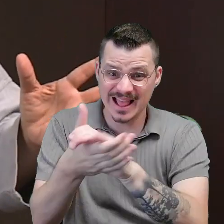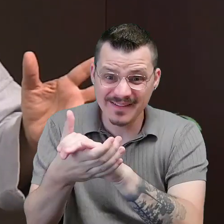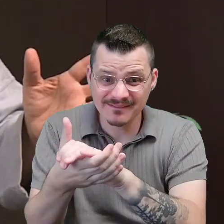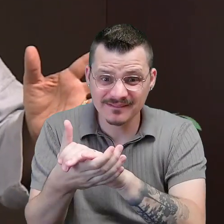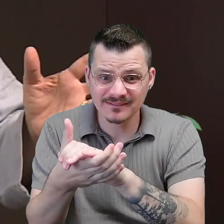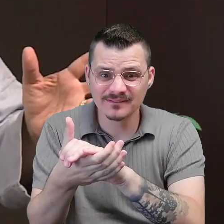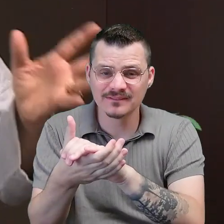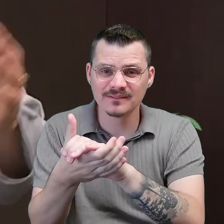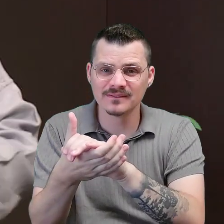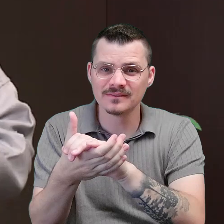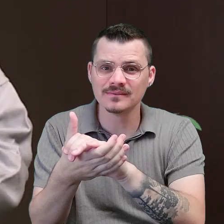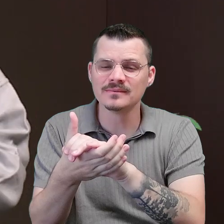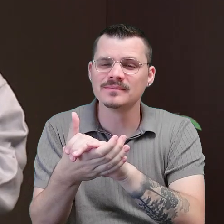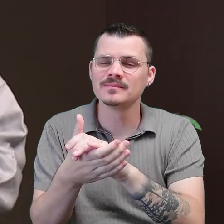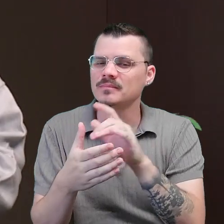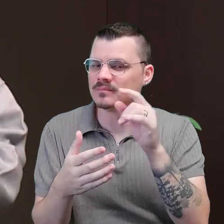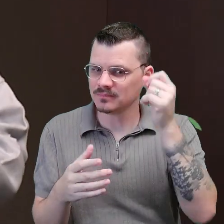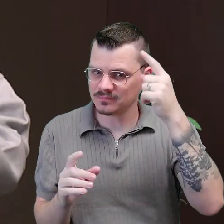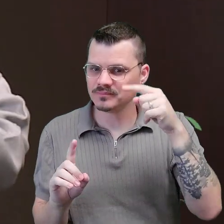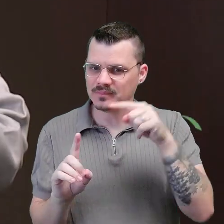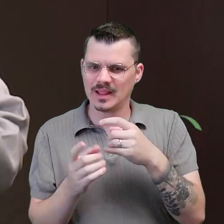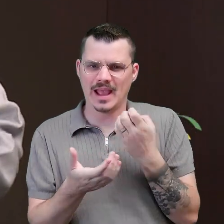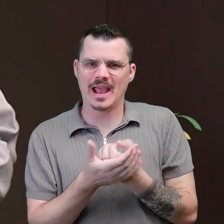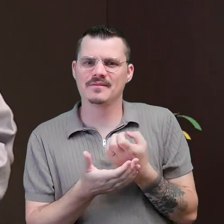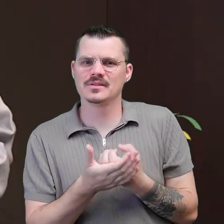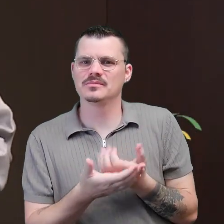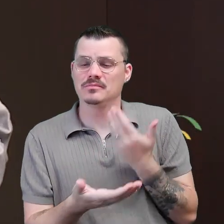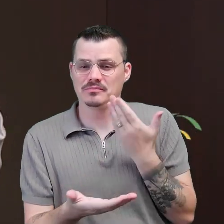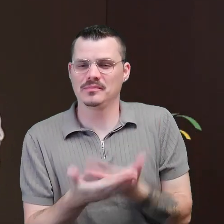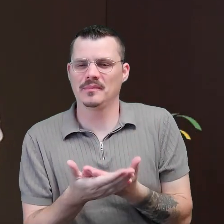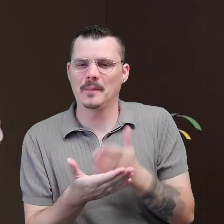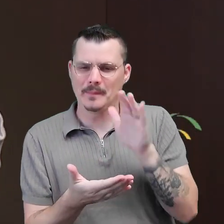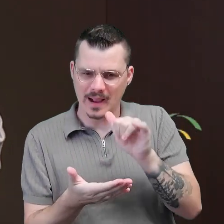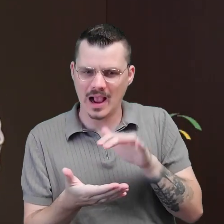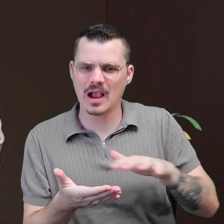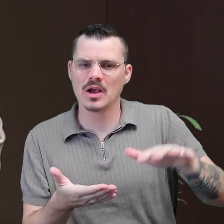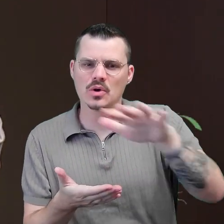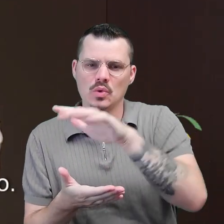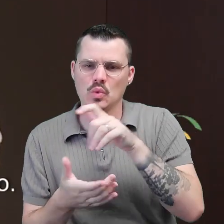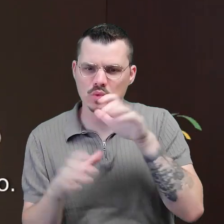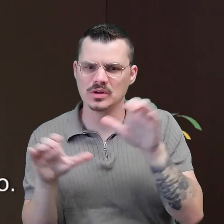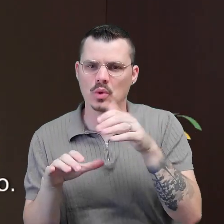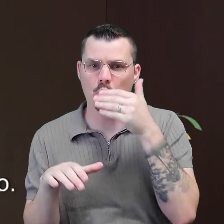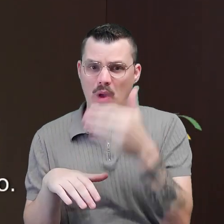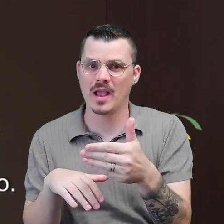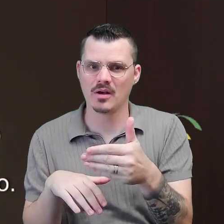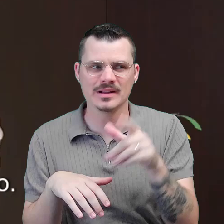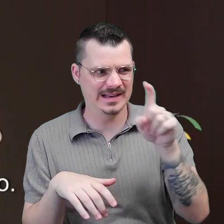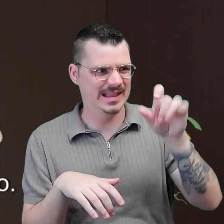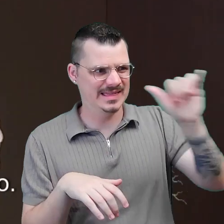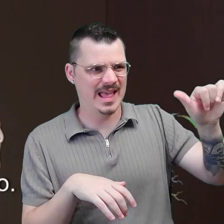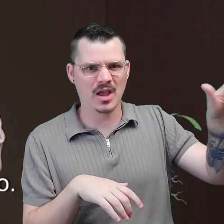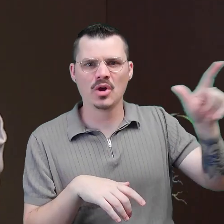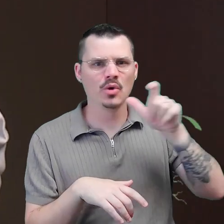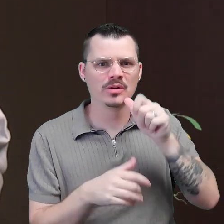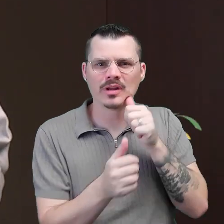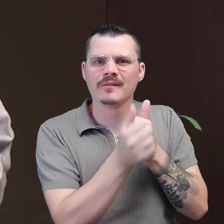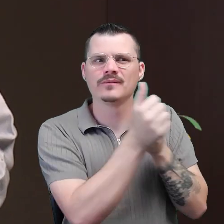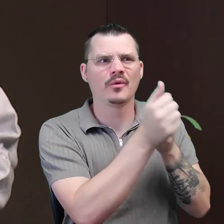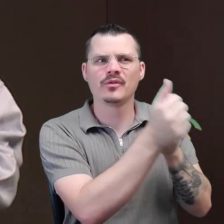believes, at least according to the evidence provided by the people who've done well that weren't supposed to.